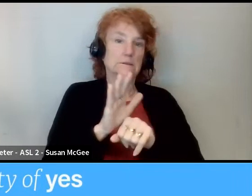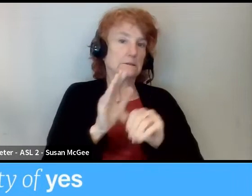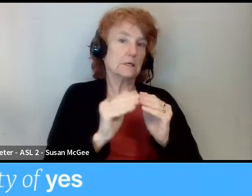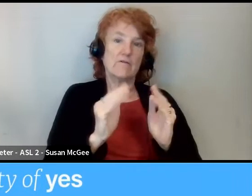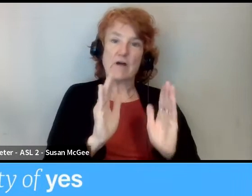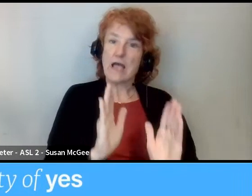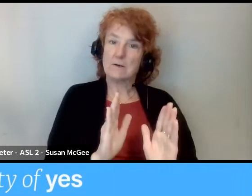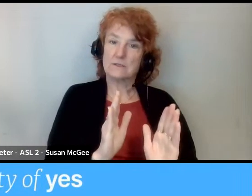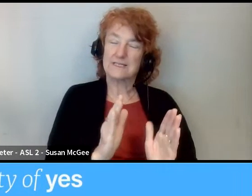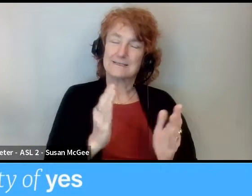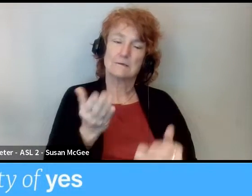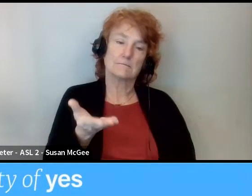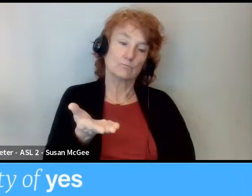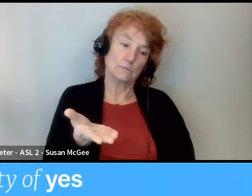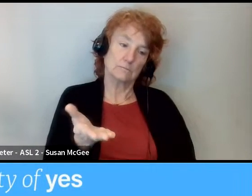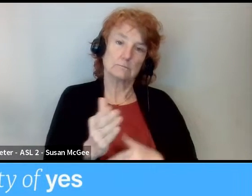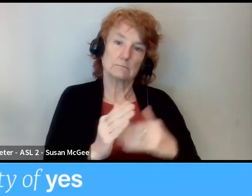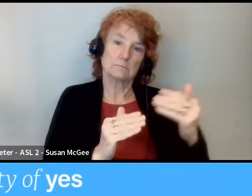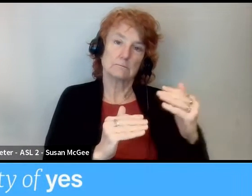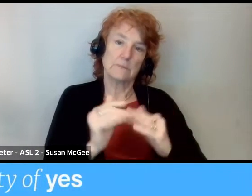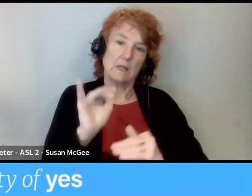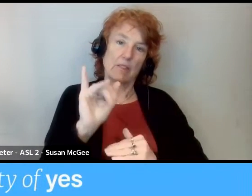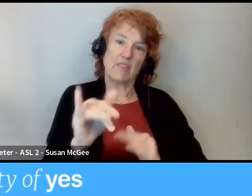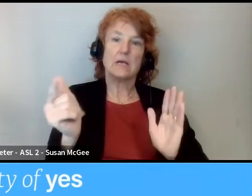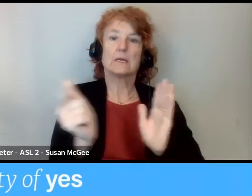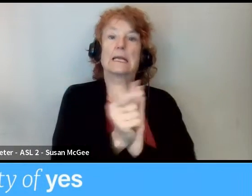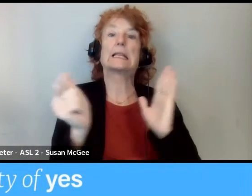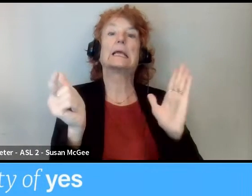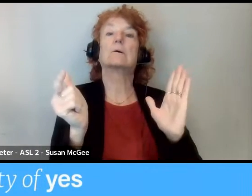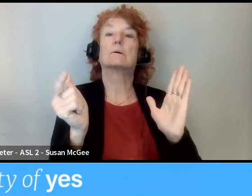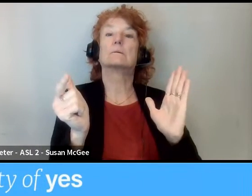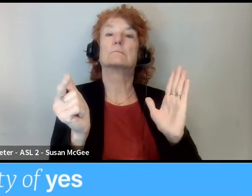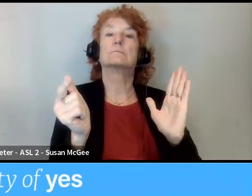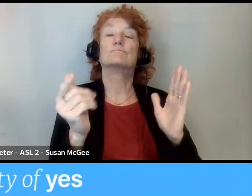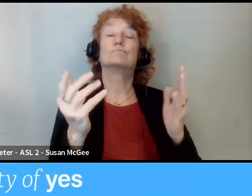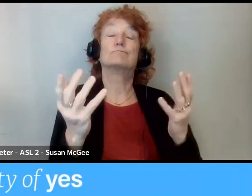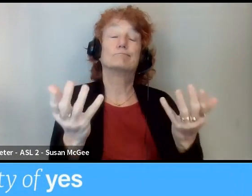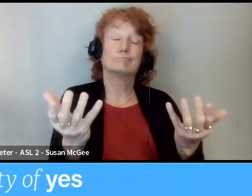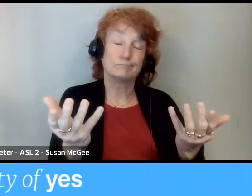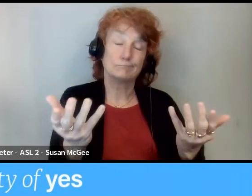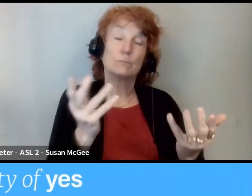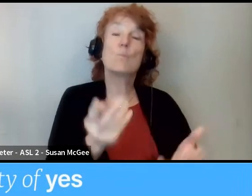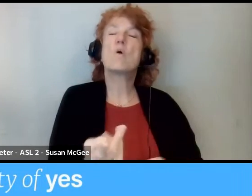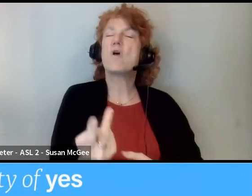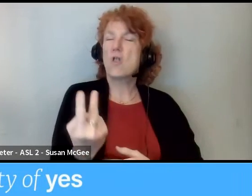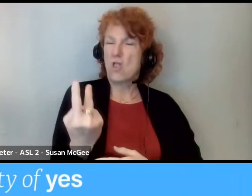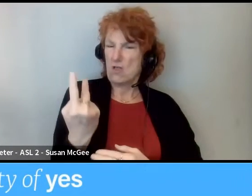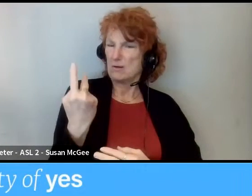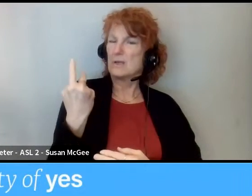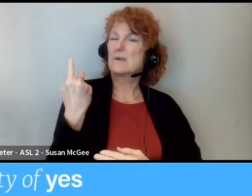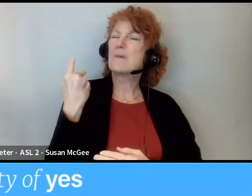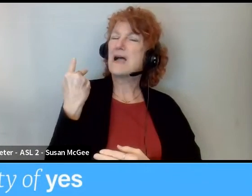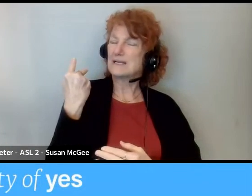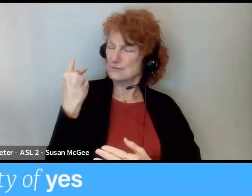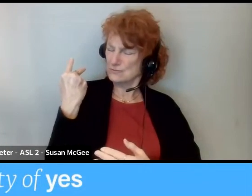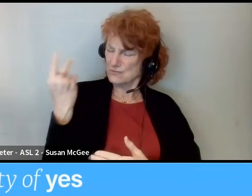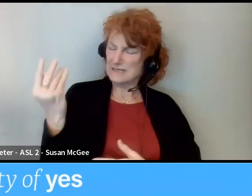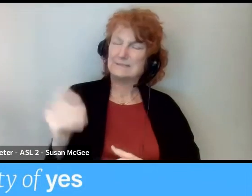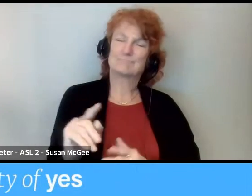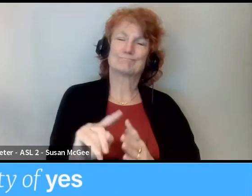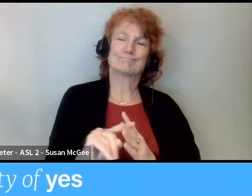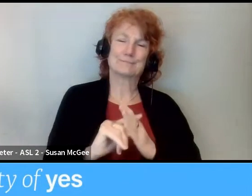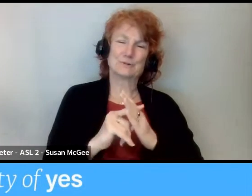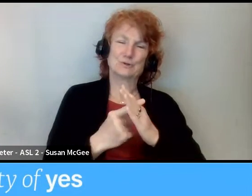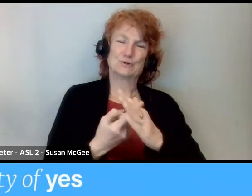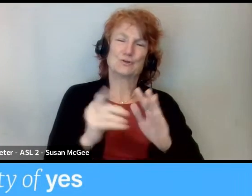buildings are illegal. We're taking a look to our past to try to bring that back as part of a broader citywide effort to enable a